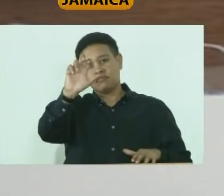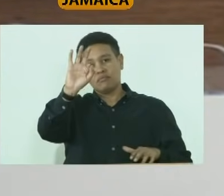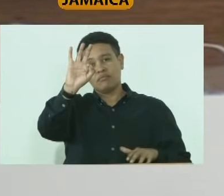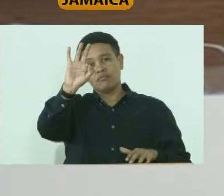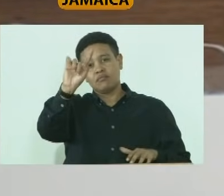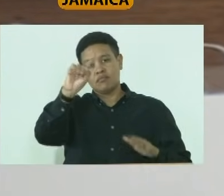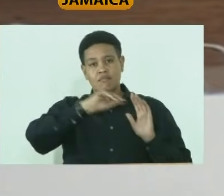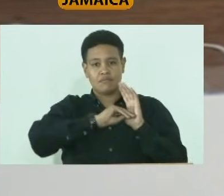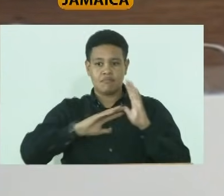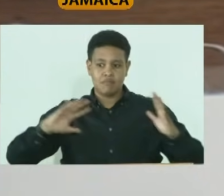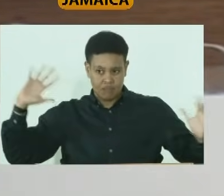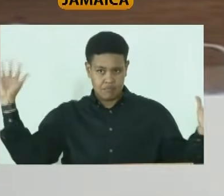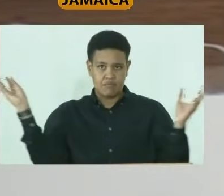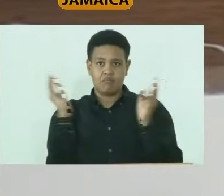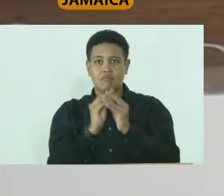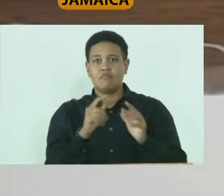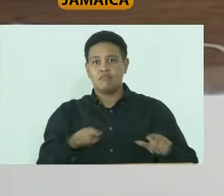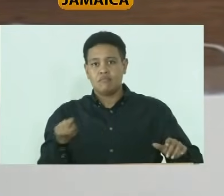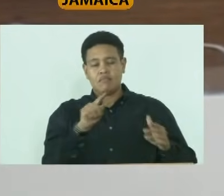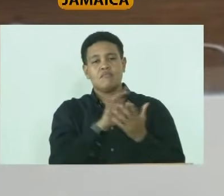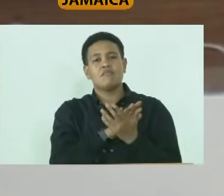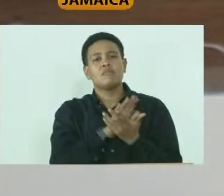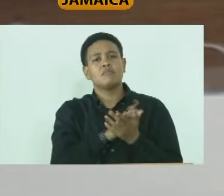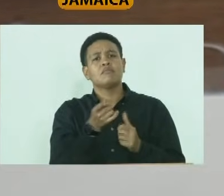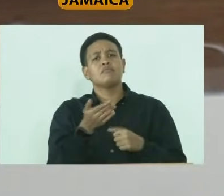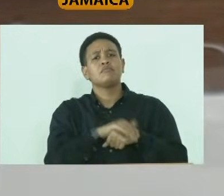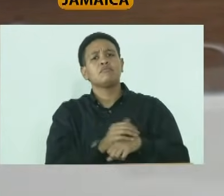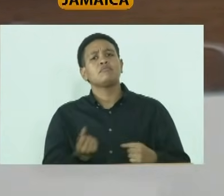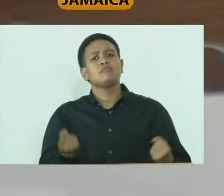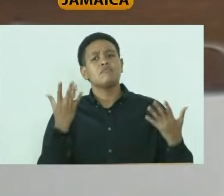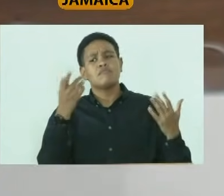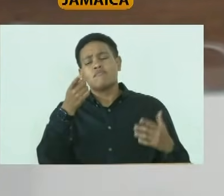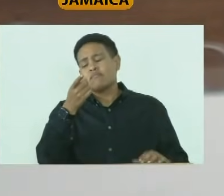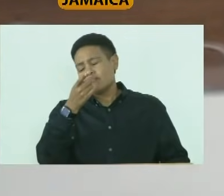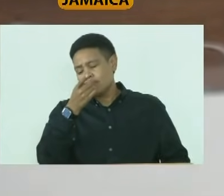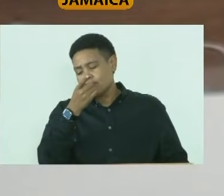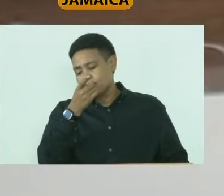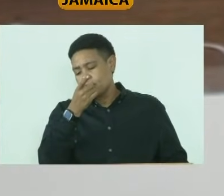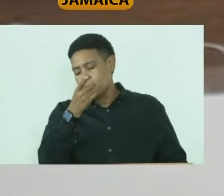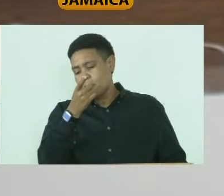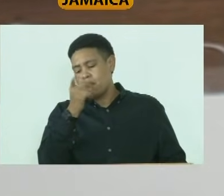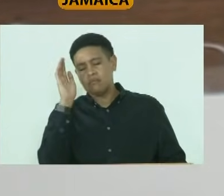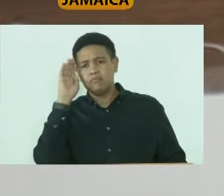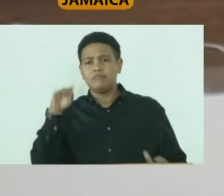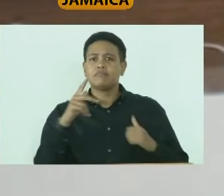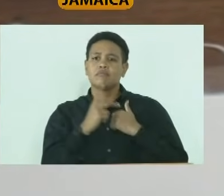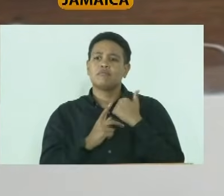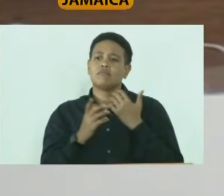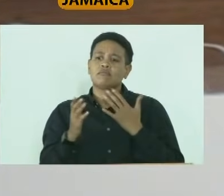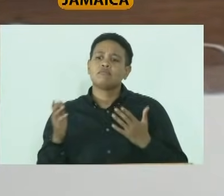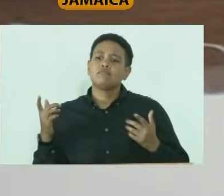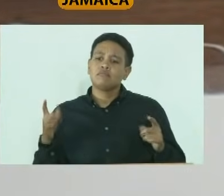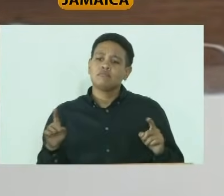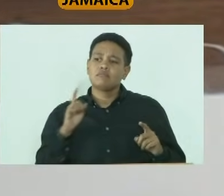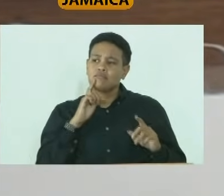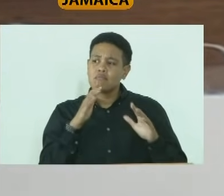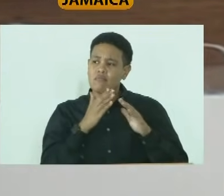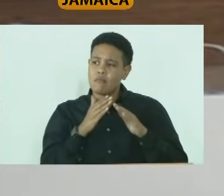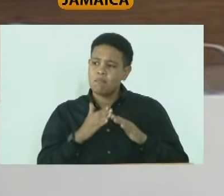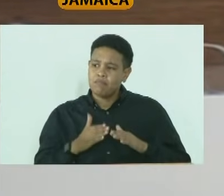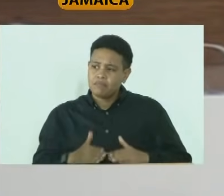277,391 students. They cover, Madam Speaker, all parishes. There's a